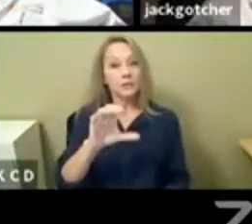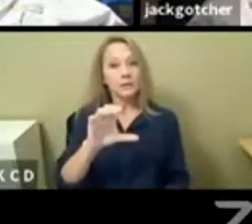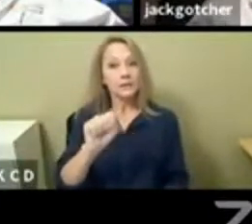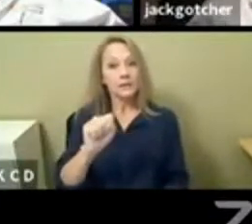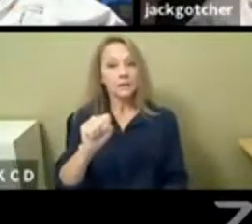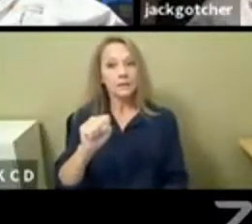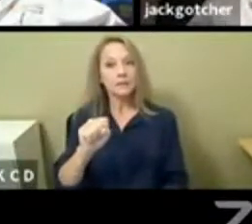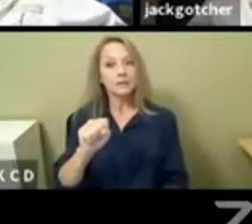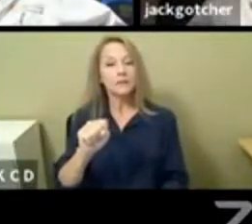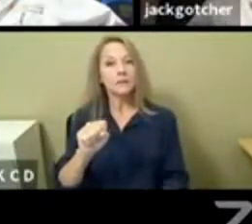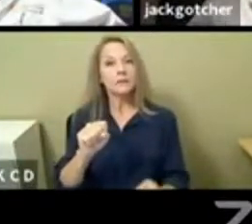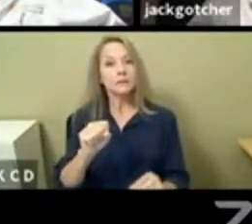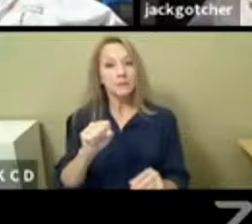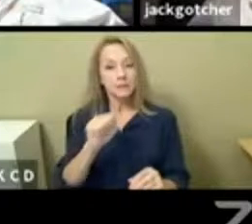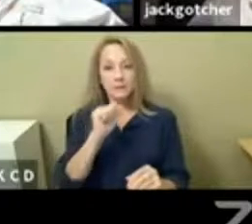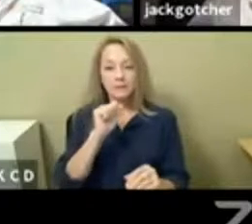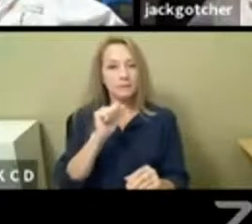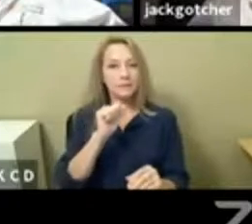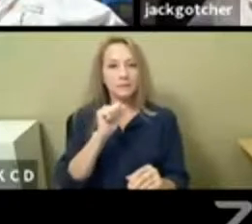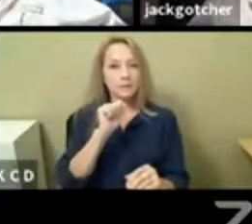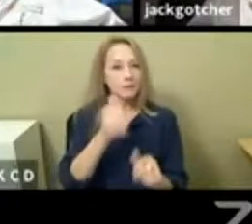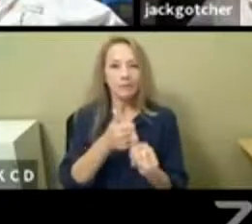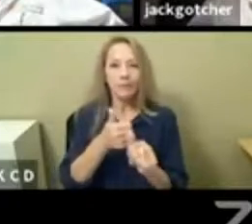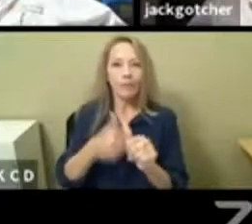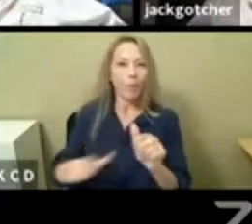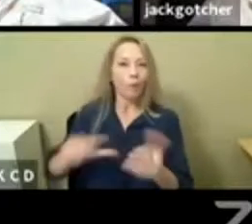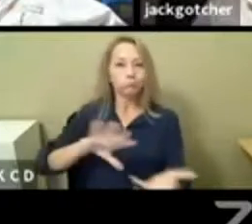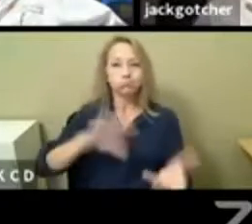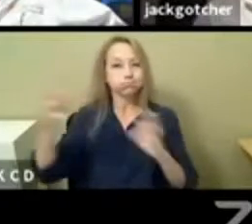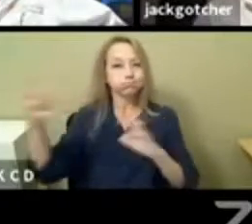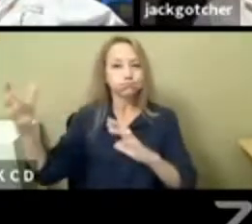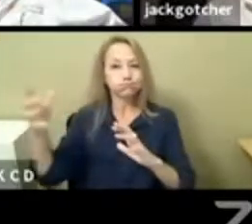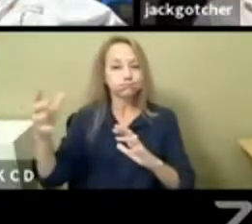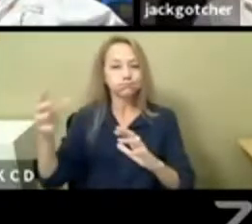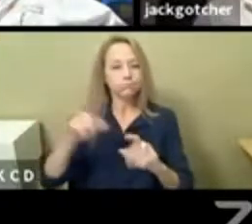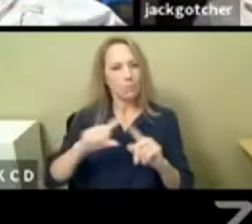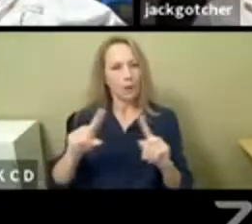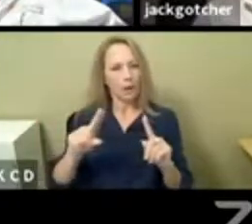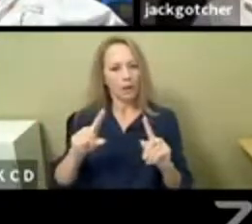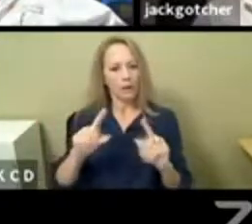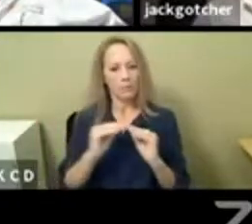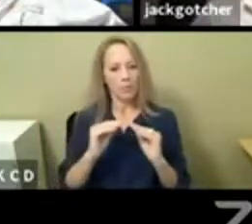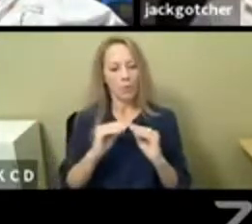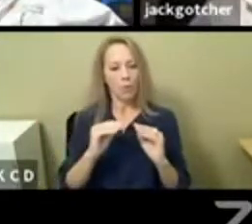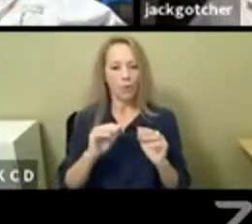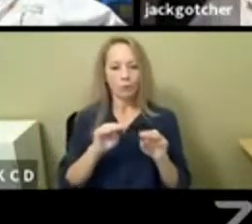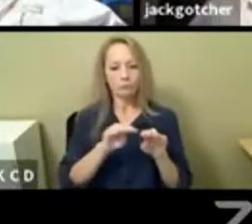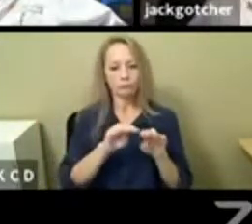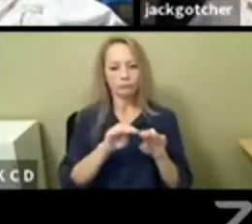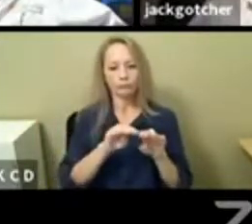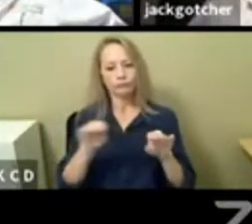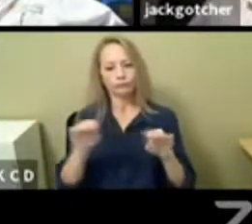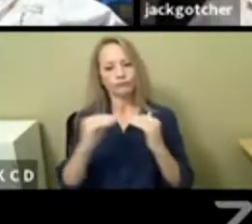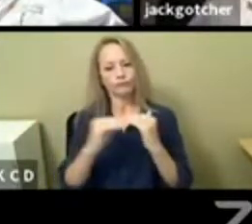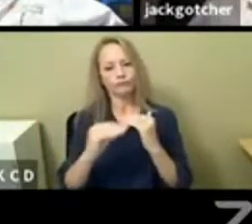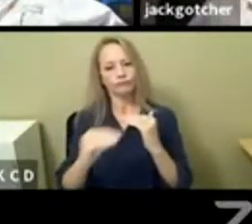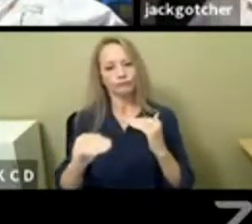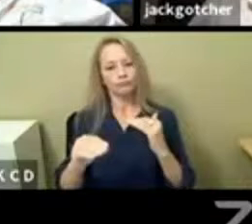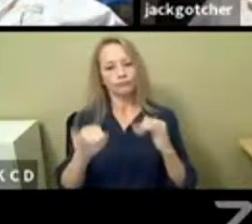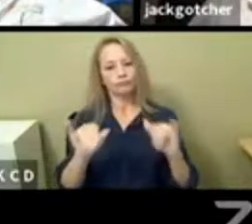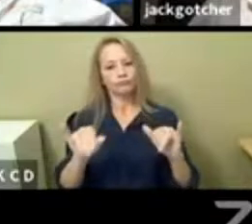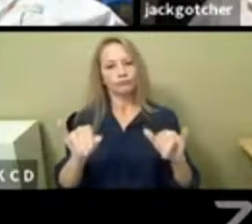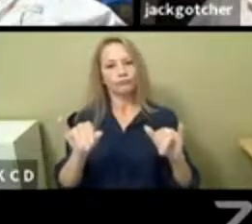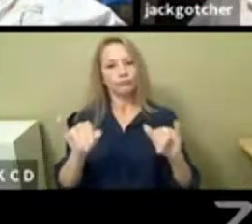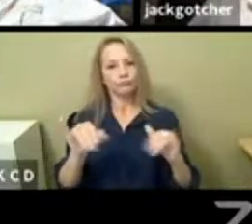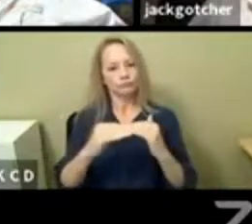avoid a catastrophe, but to keep things at a more level place. I think